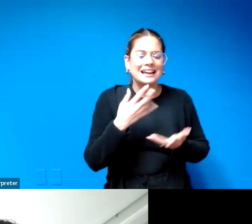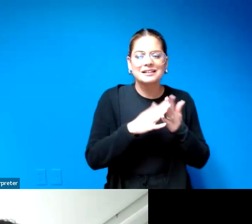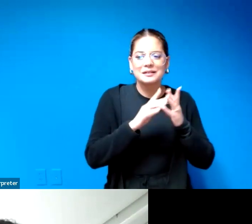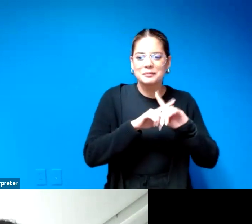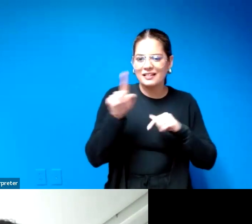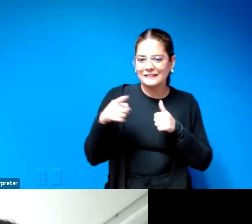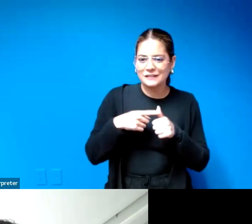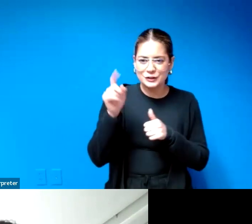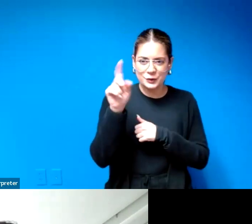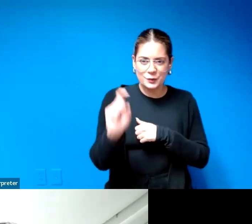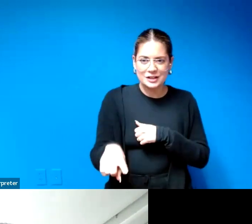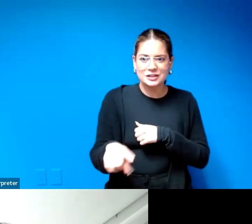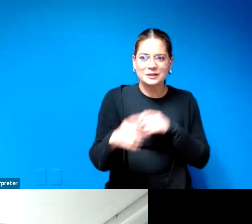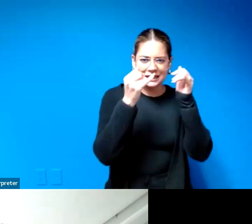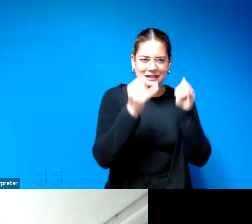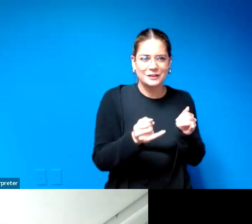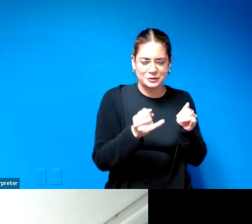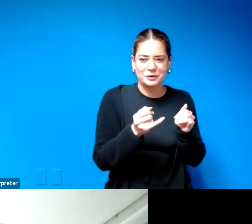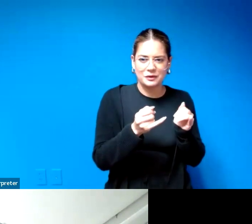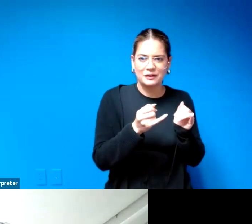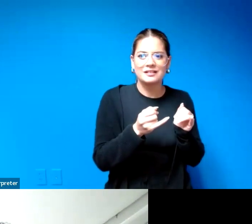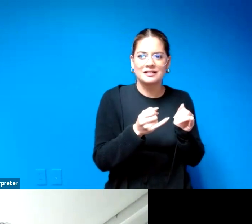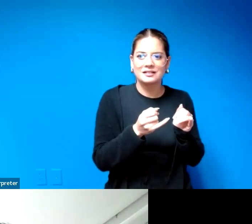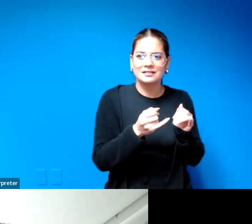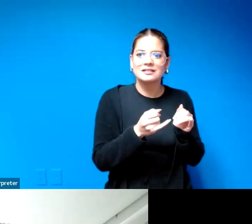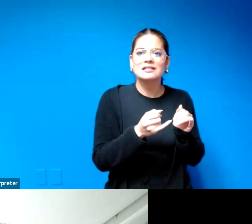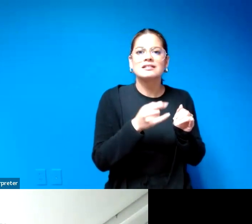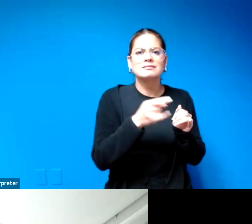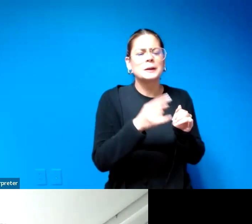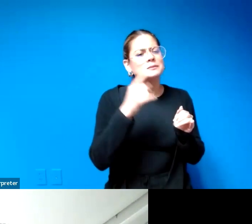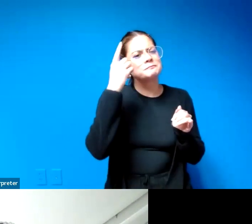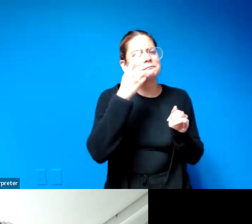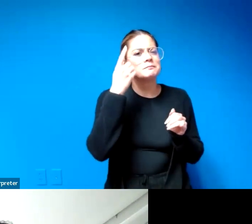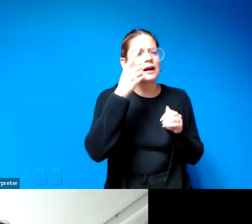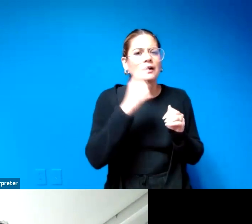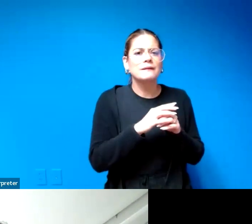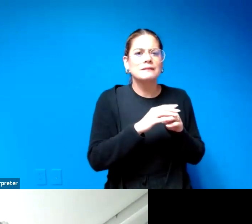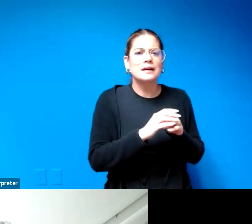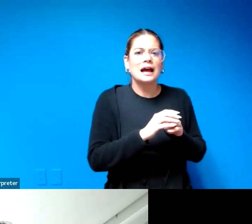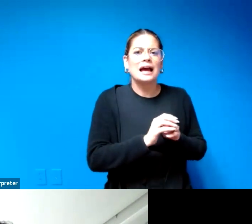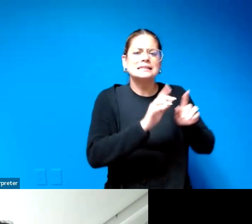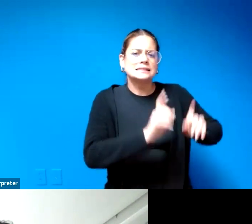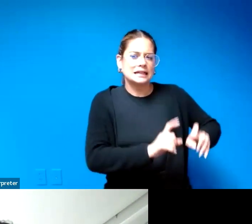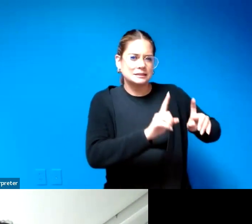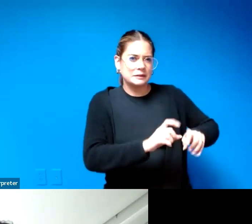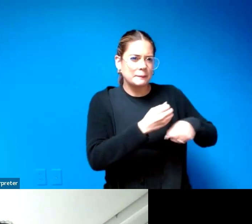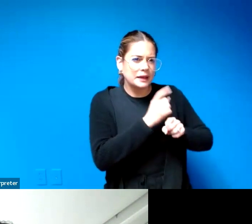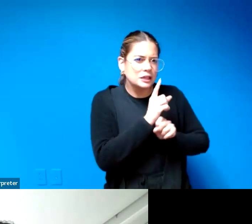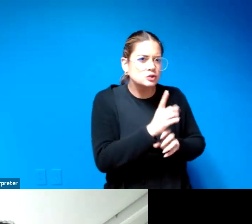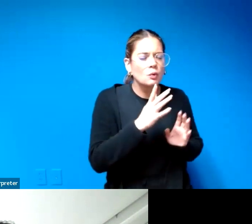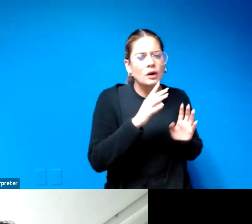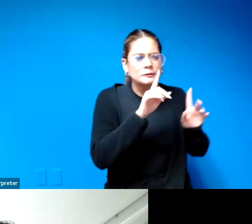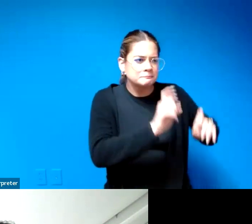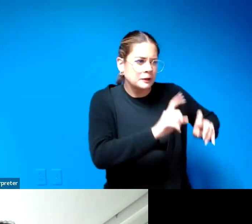the first question was from an individual provider who was thinking about assessment and making sure that they're assessing for social determinants of health